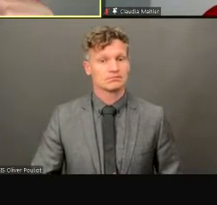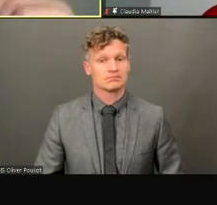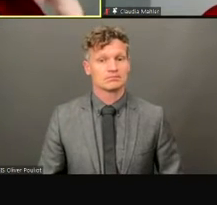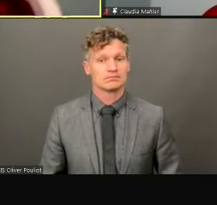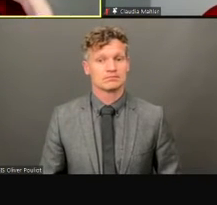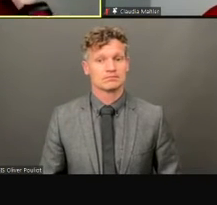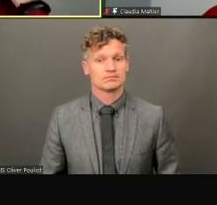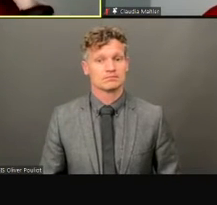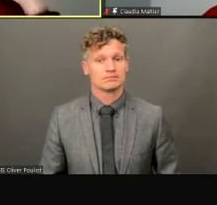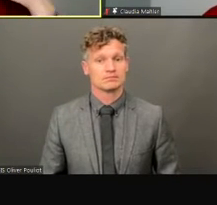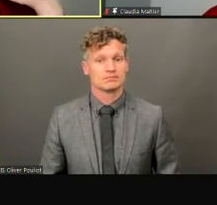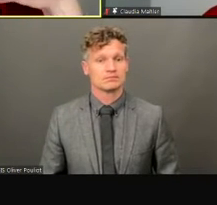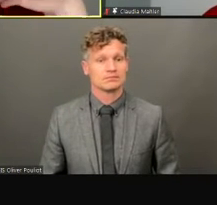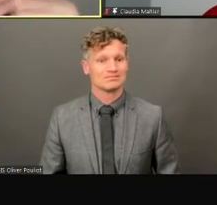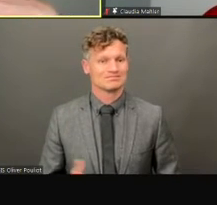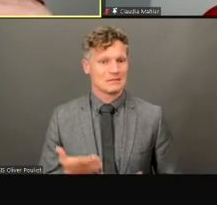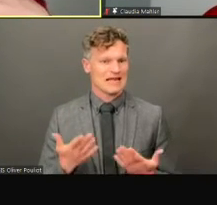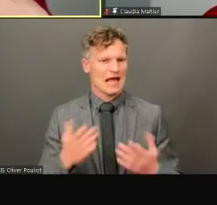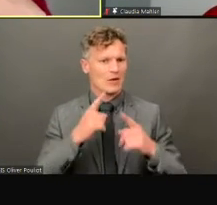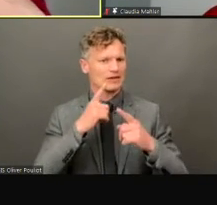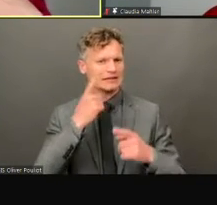Can you unmute yourself, or should we?